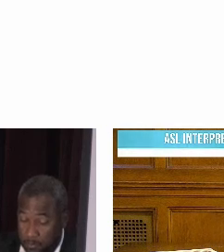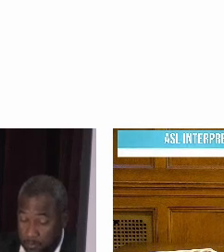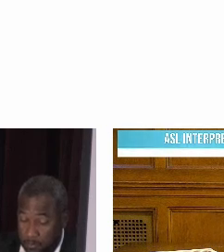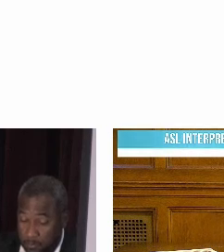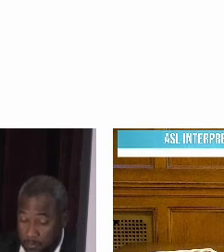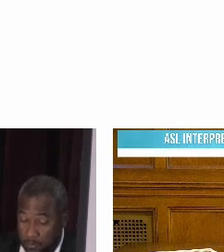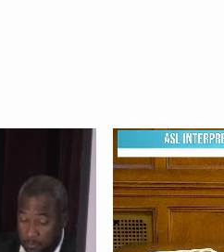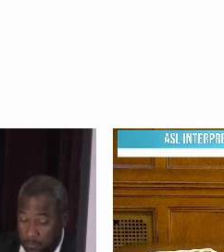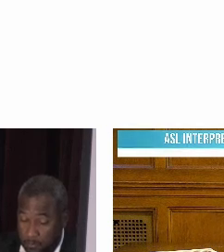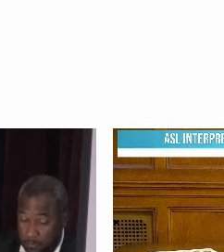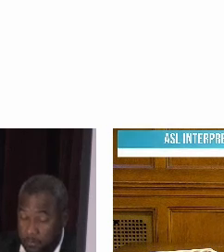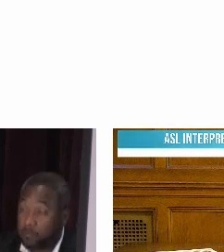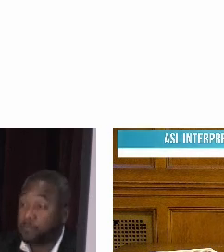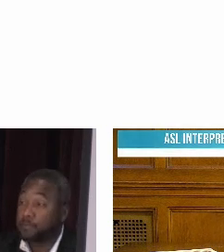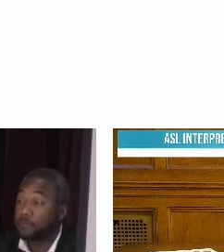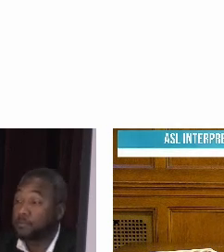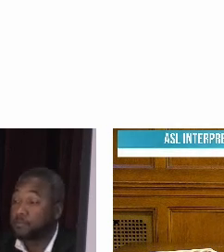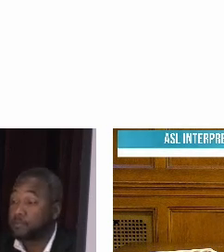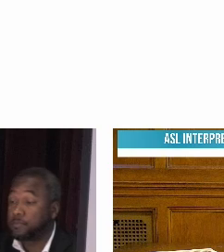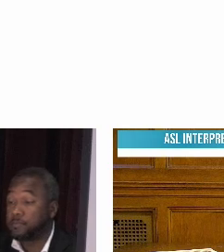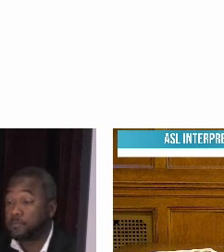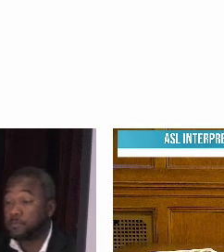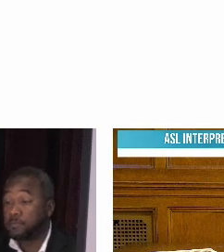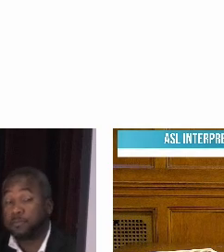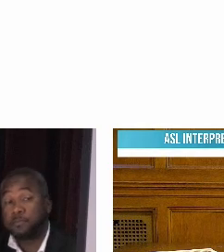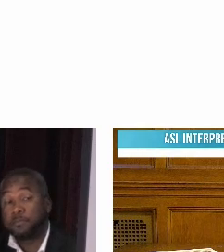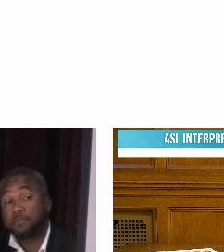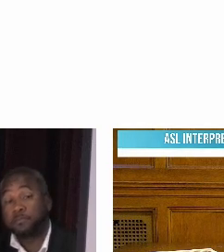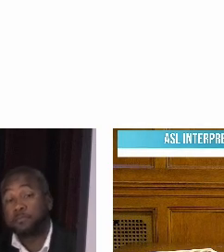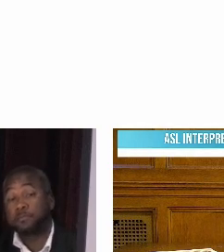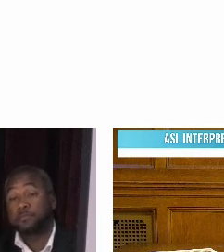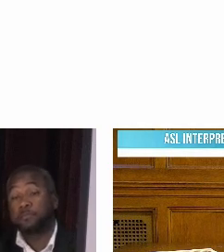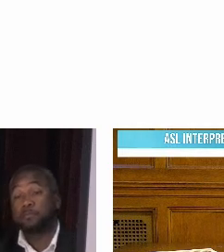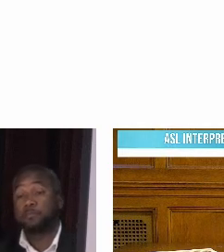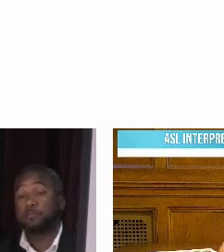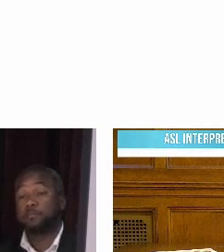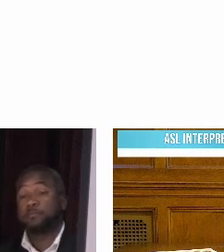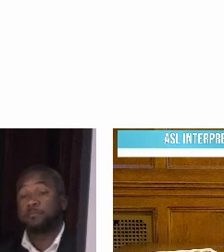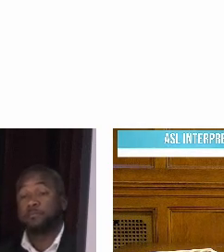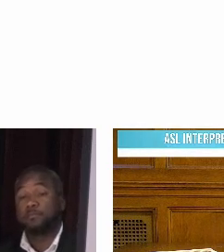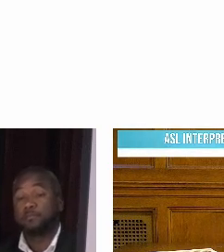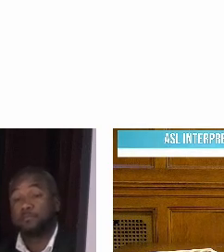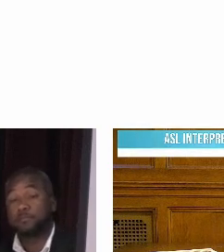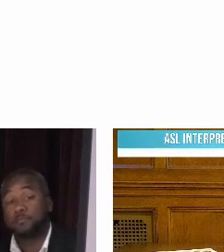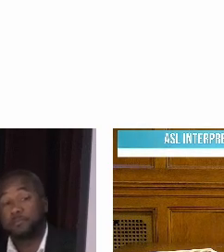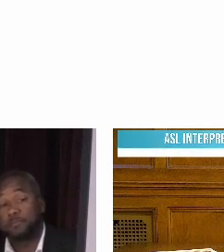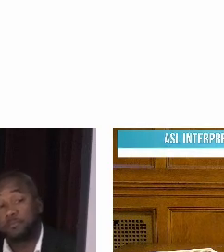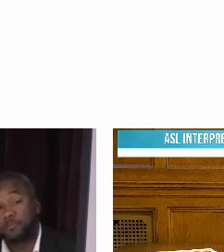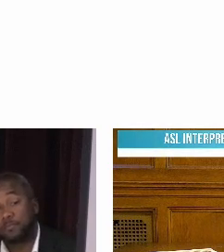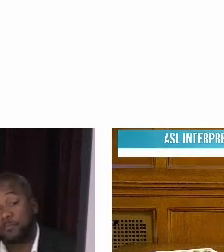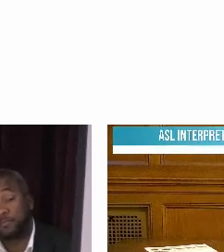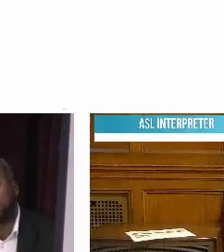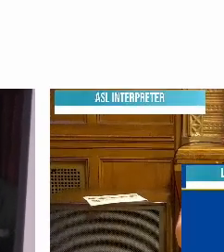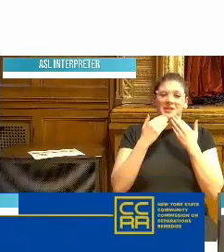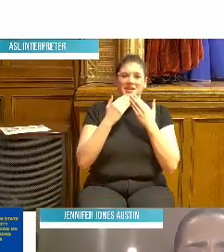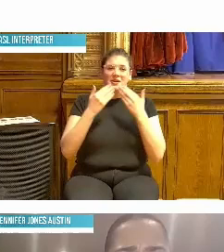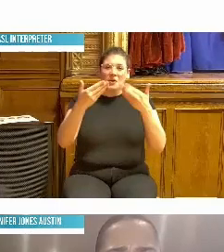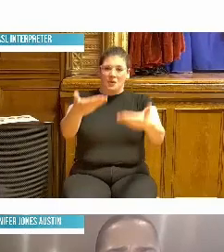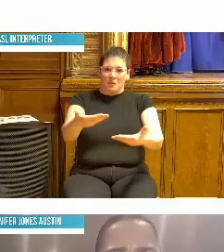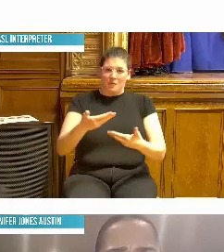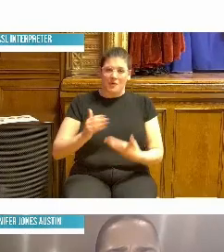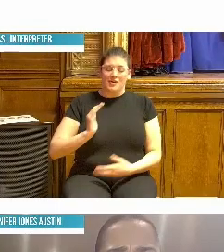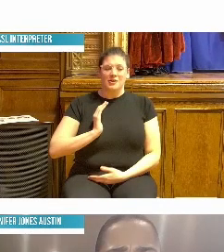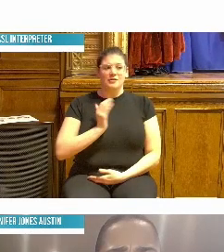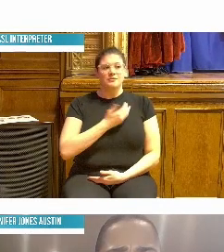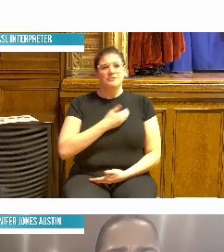can prepare, okay? So thank you. Let's welcome our local history, and we are proud to have them with us